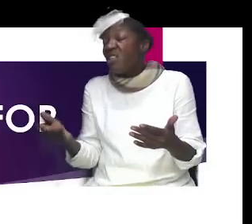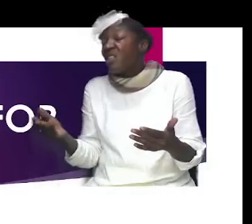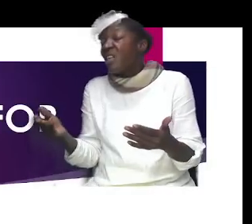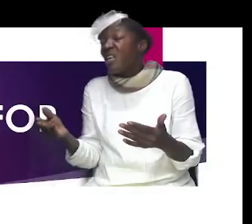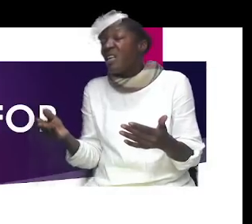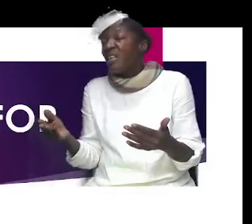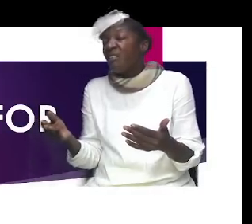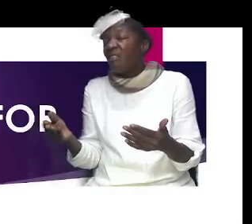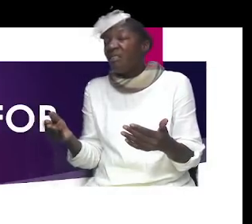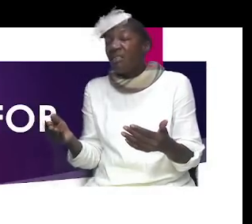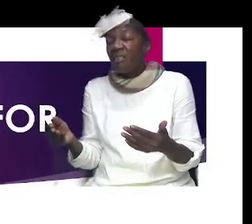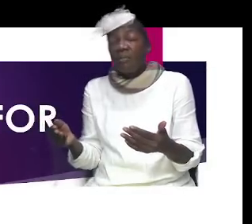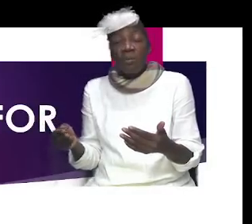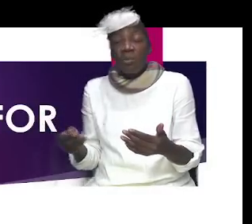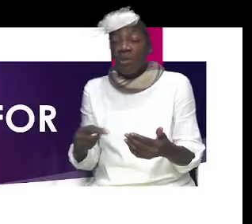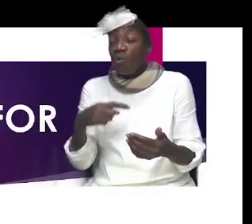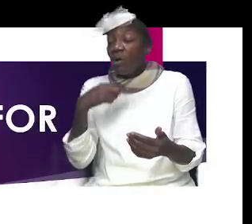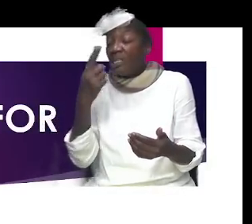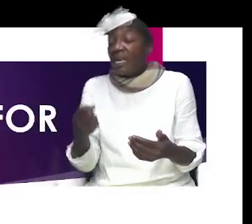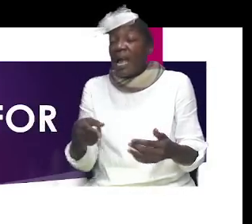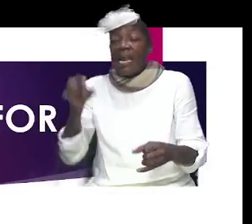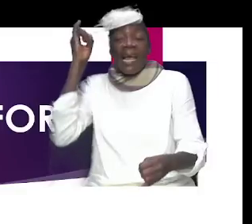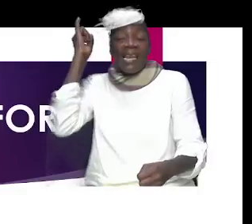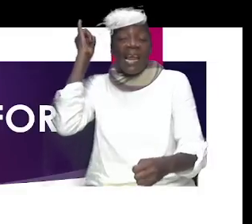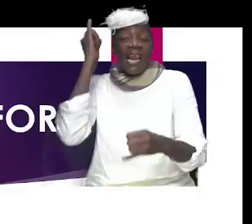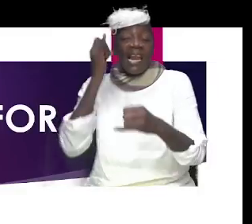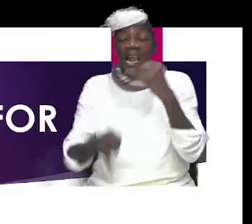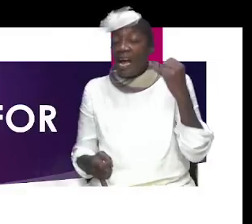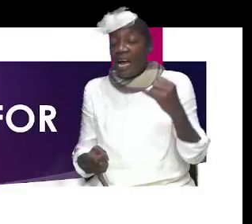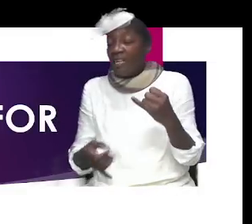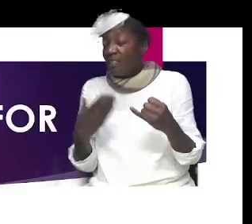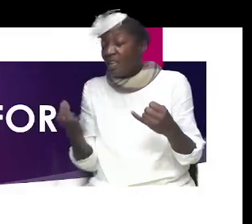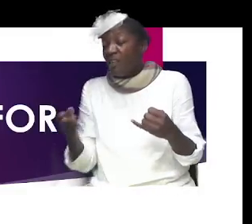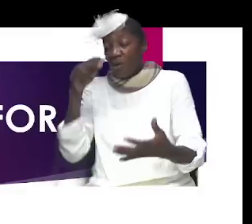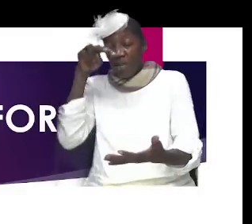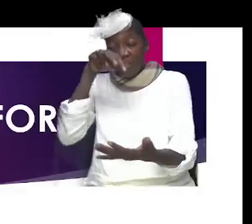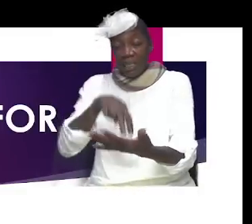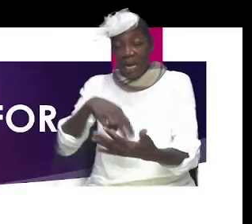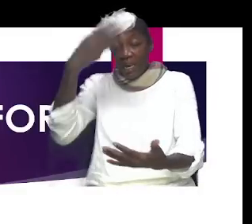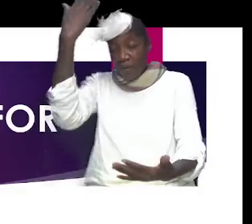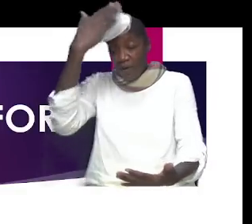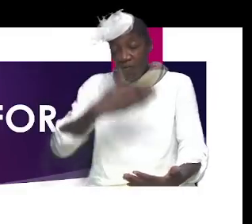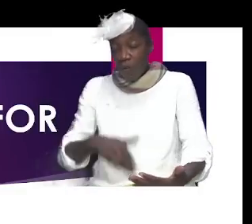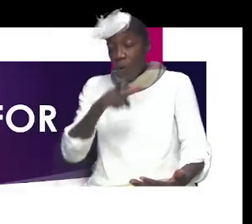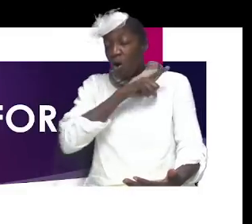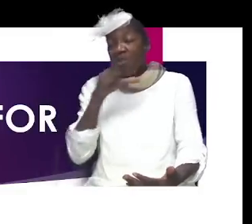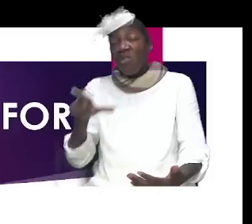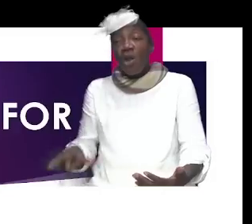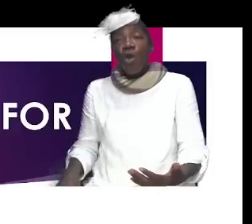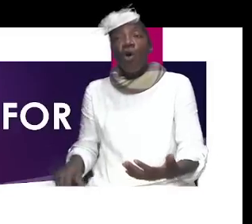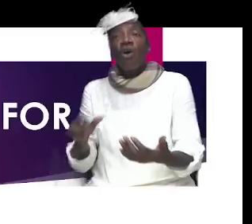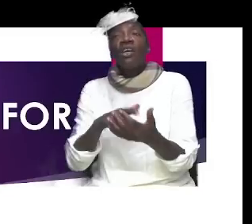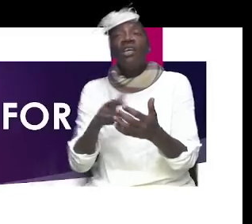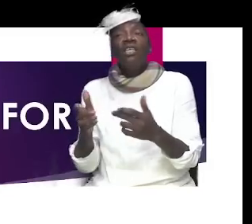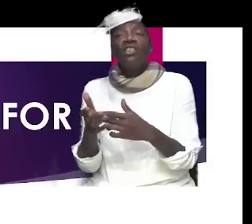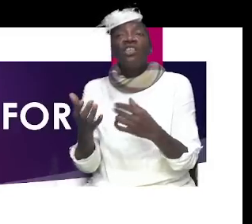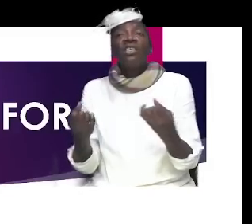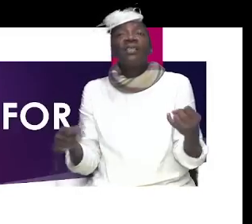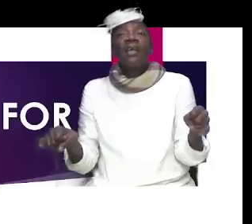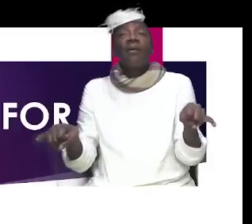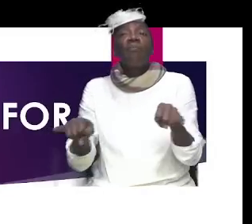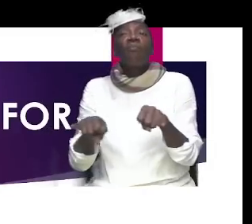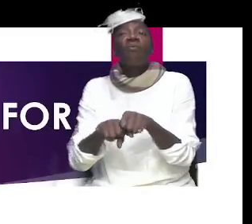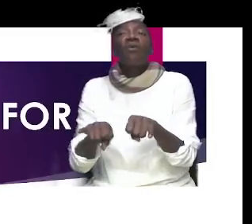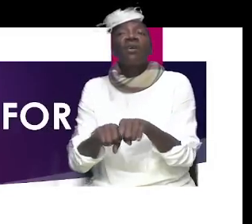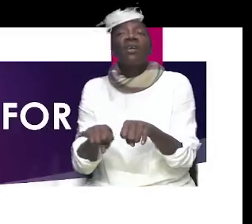the final outcome when we stand before the Lord Jesus. And so it is very important that